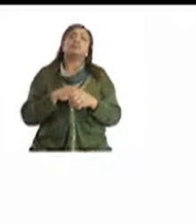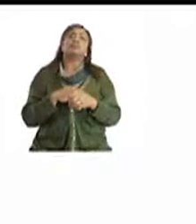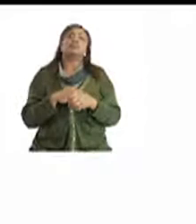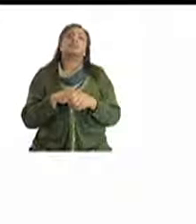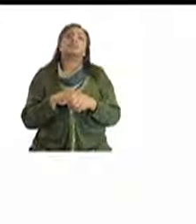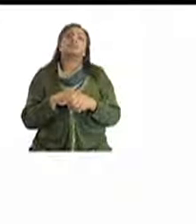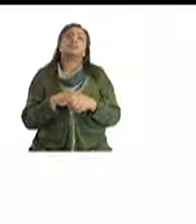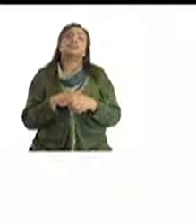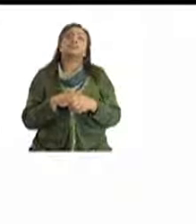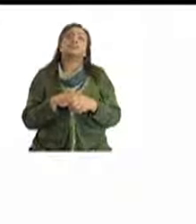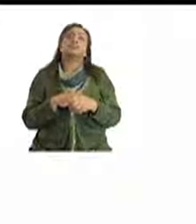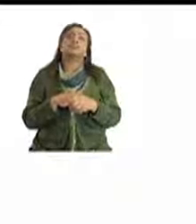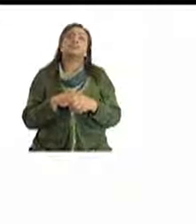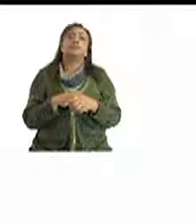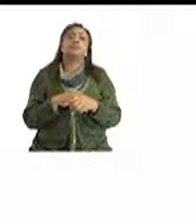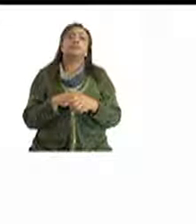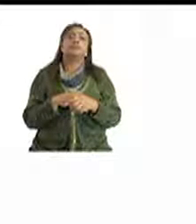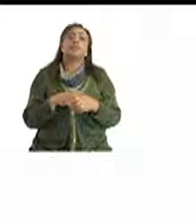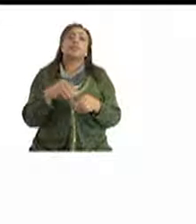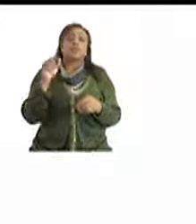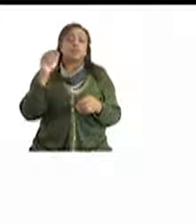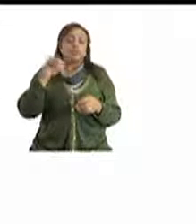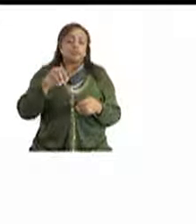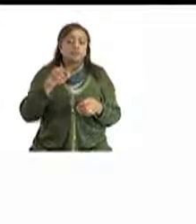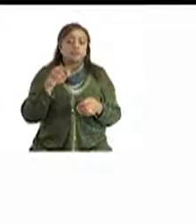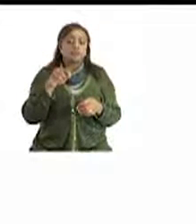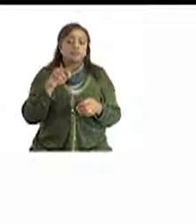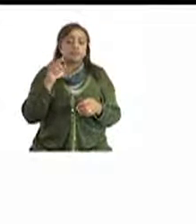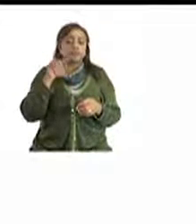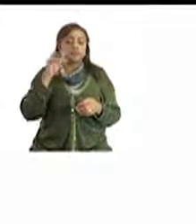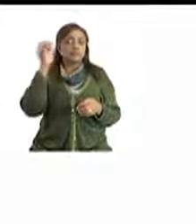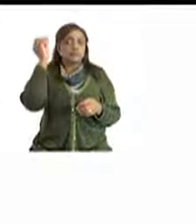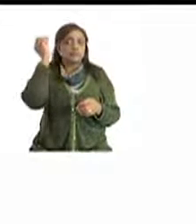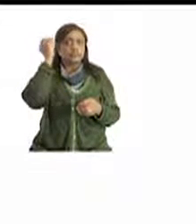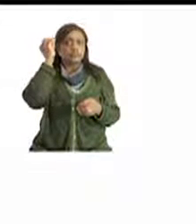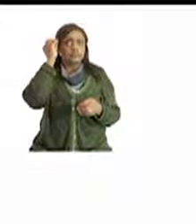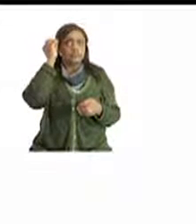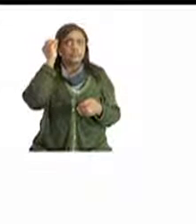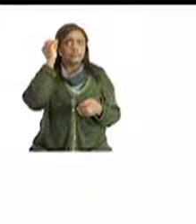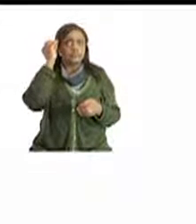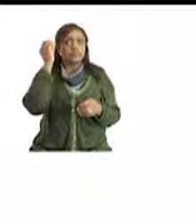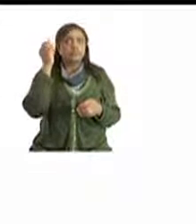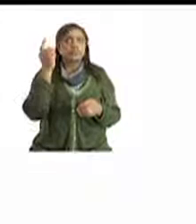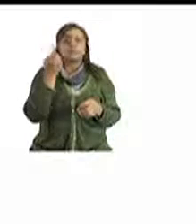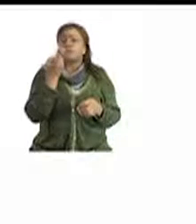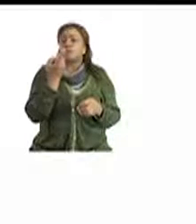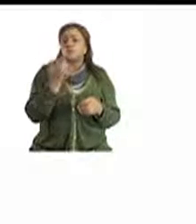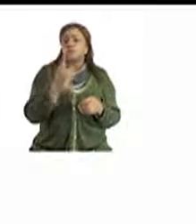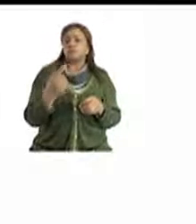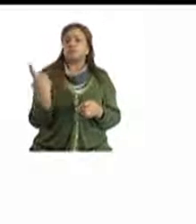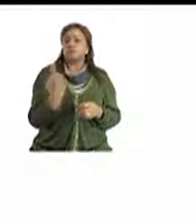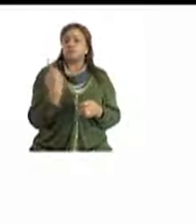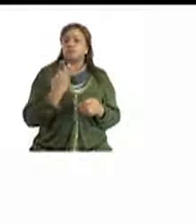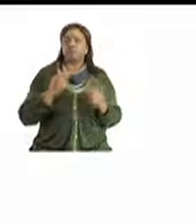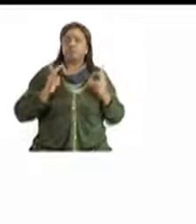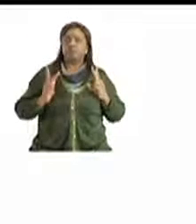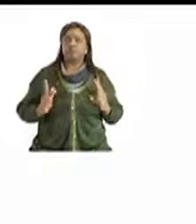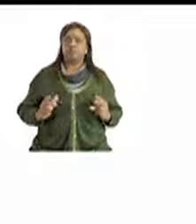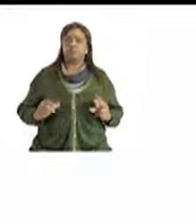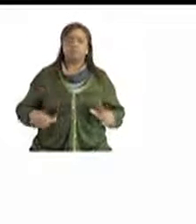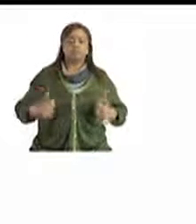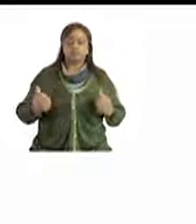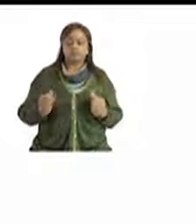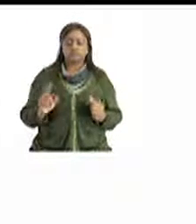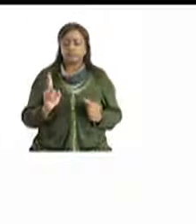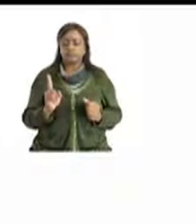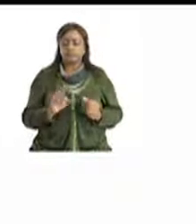What constitutes sexual health, you shouldn't only be physically healthy, be it you preventing yourself from